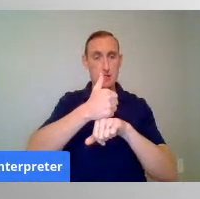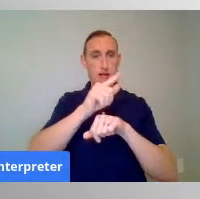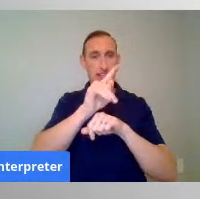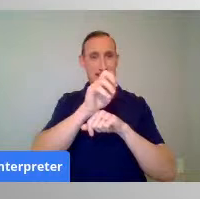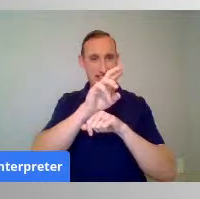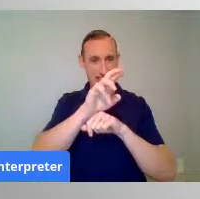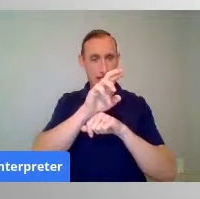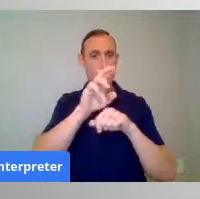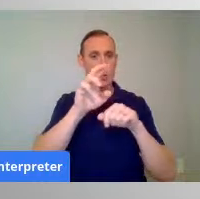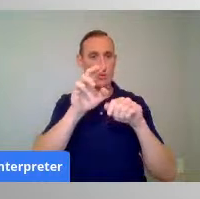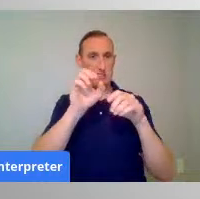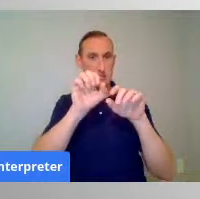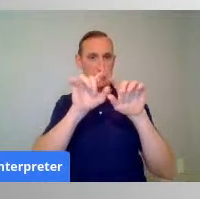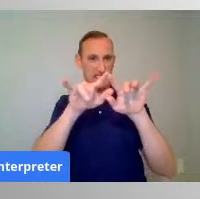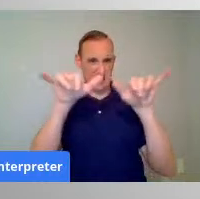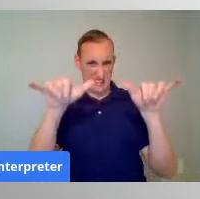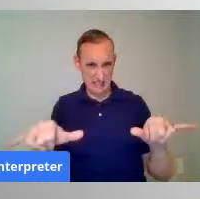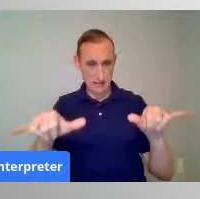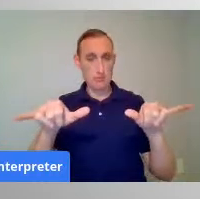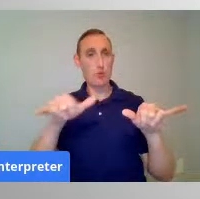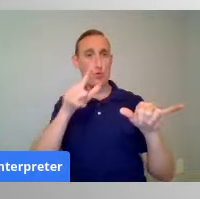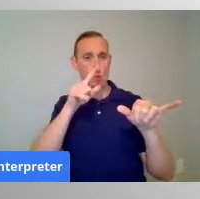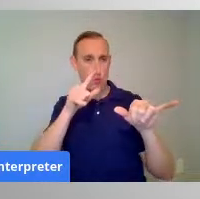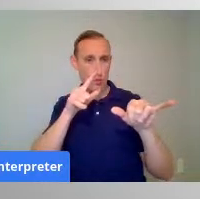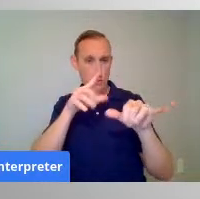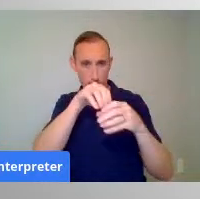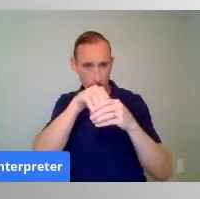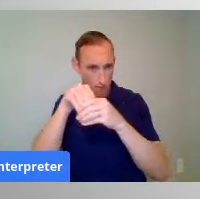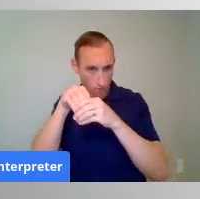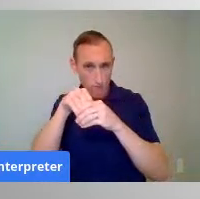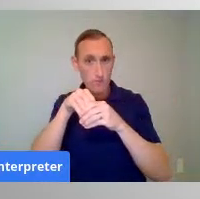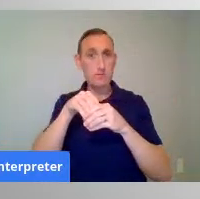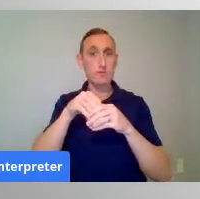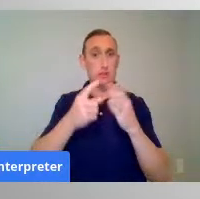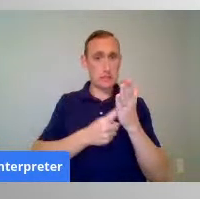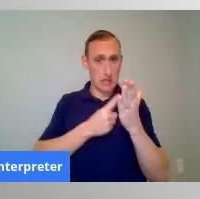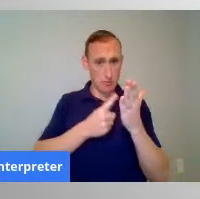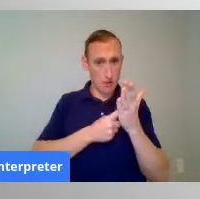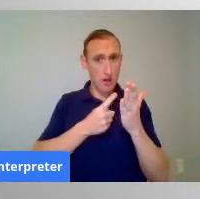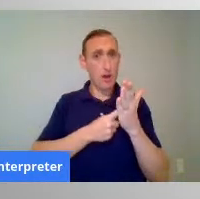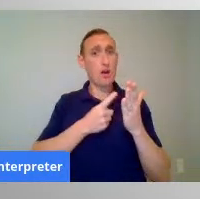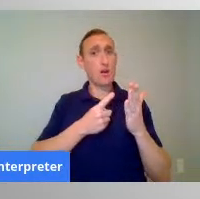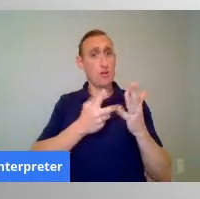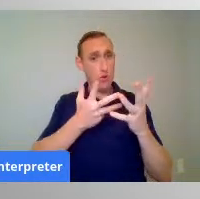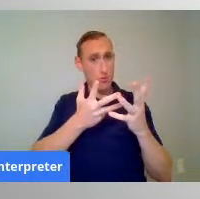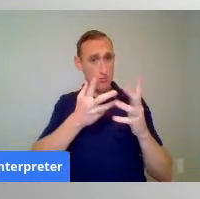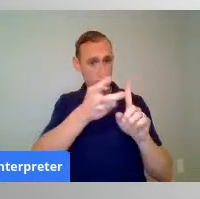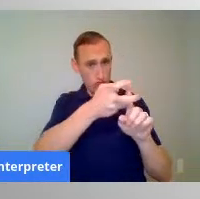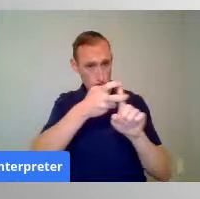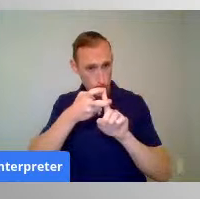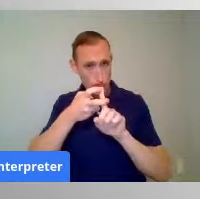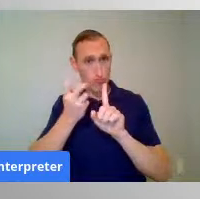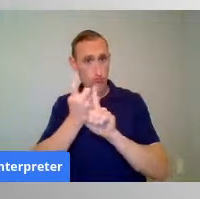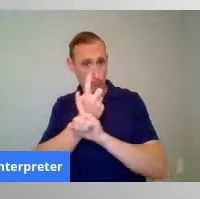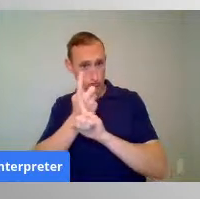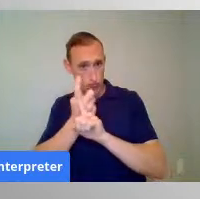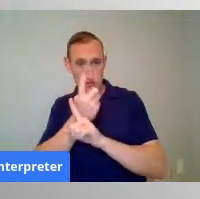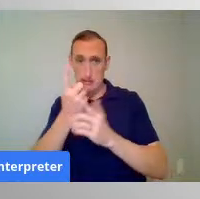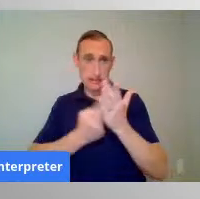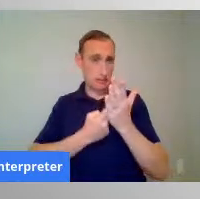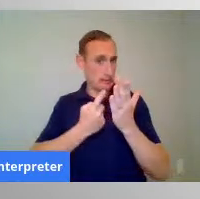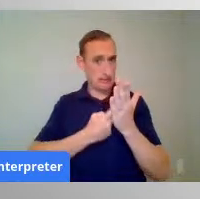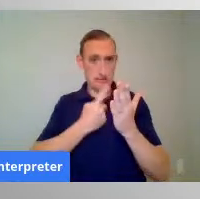is participating. And sometimes you capture the ones that you want to come, and then other times you don't. So we want to think of